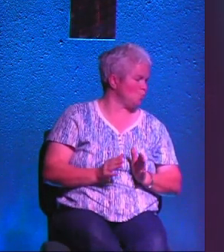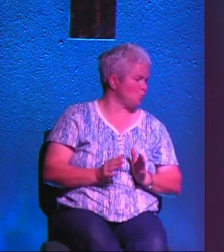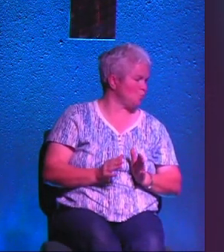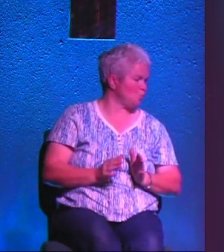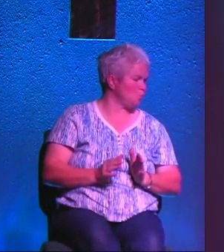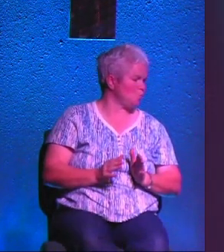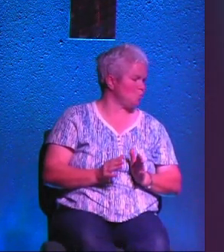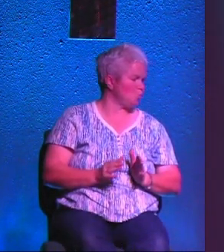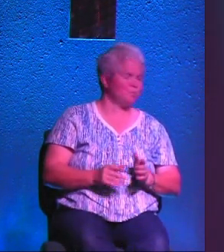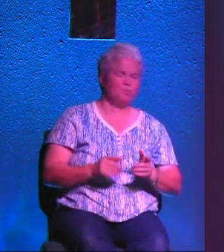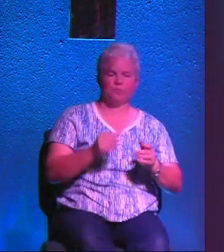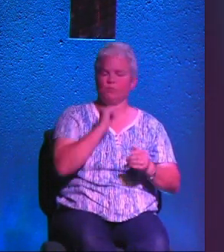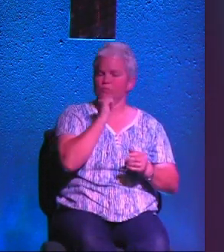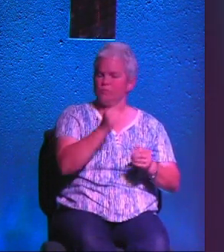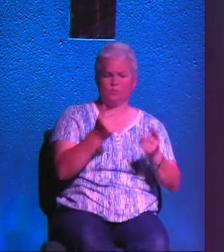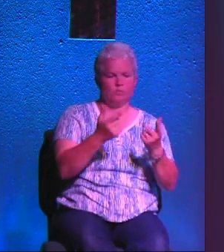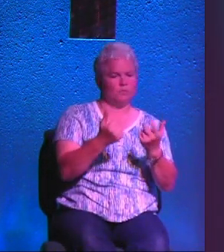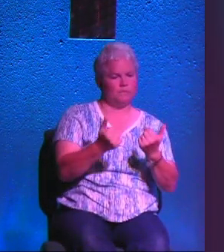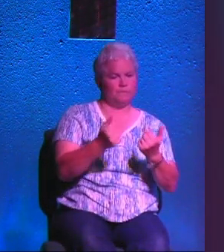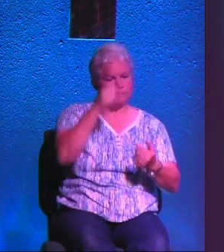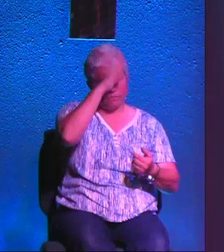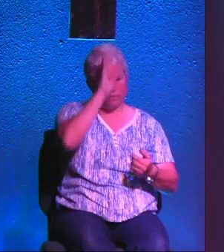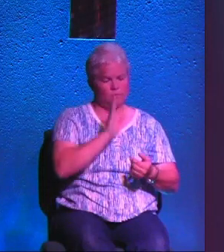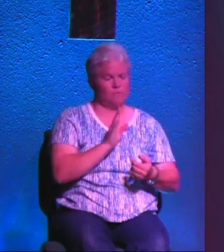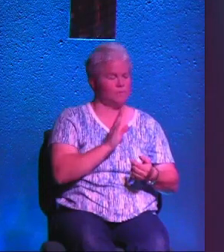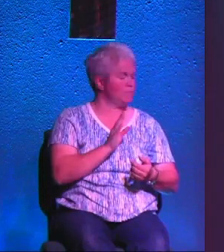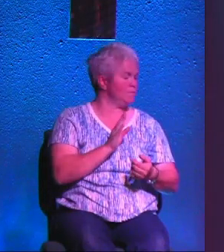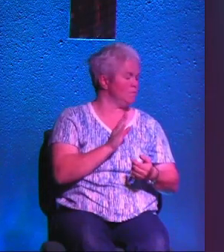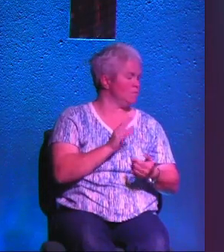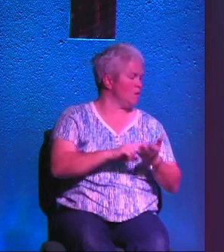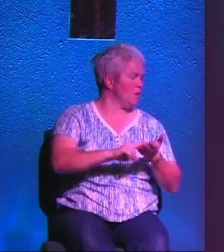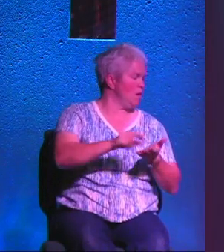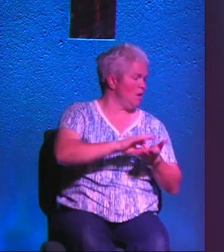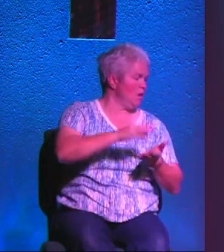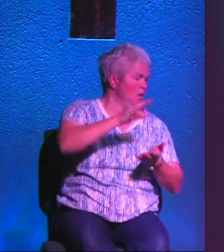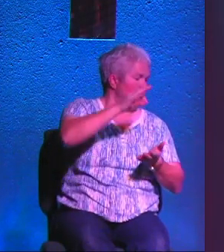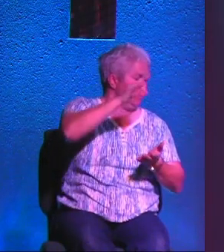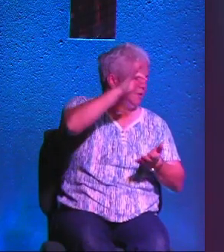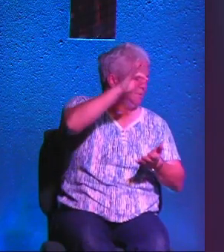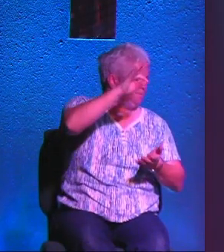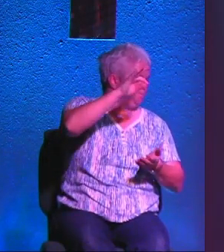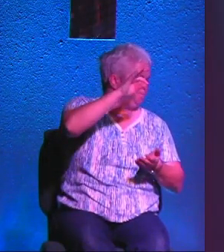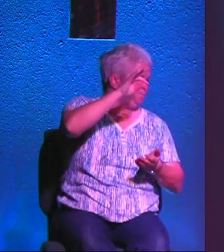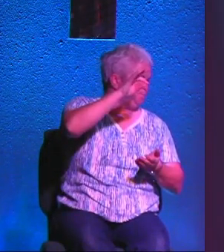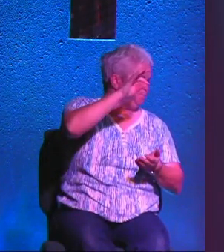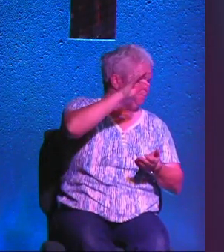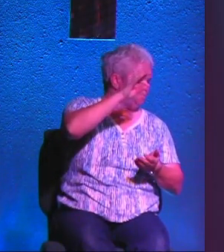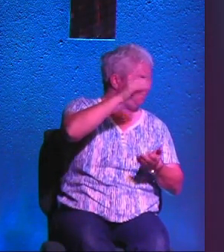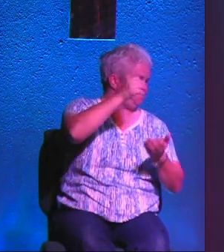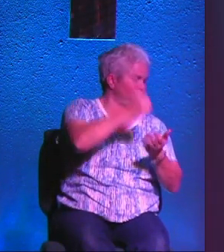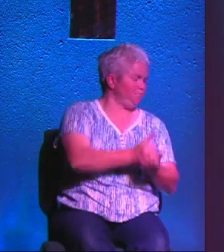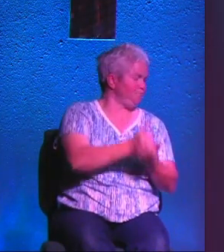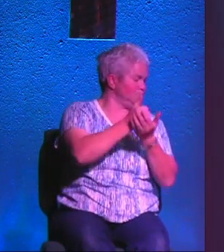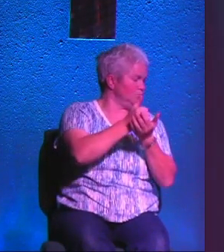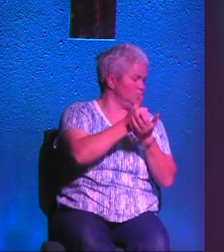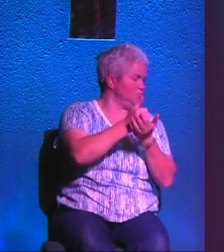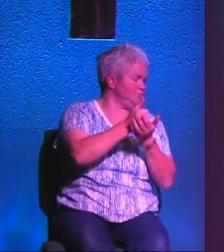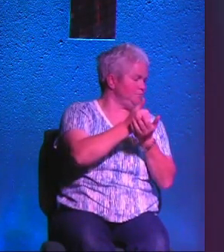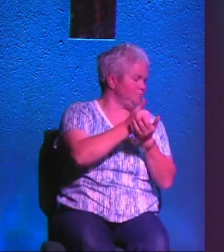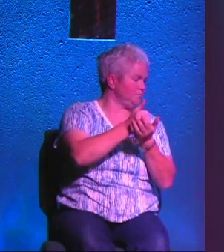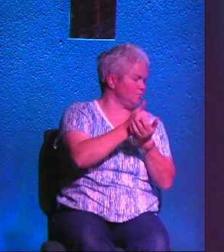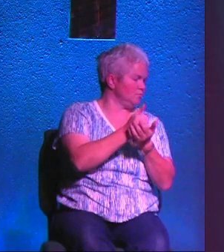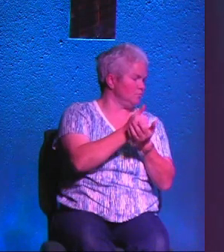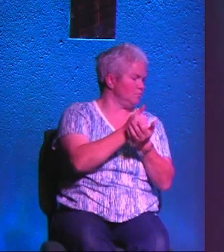doesn't come from God. It wasn't inspired by the Holy Spirit. It isn't helpful to us.